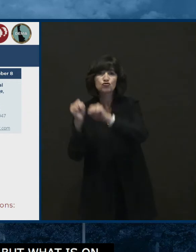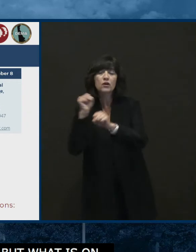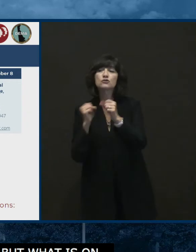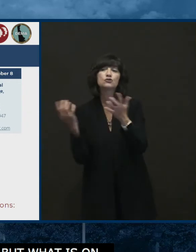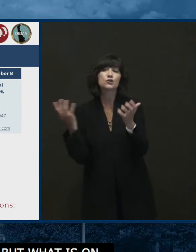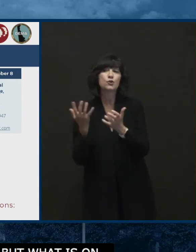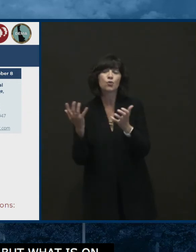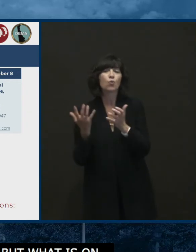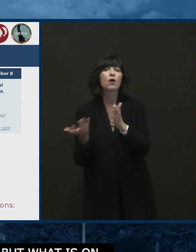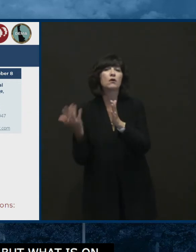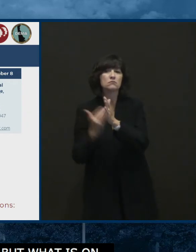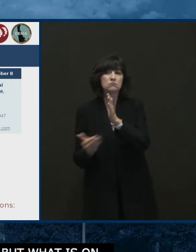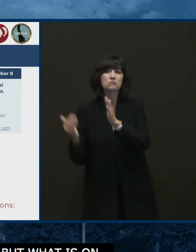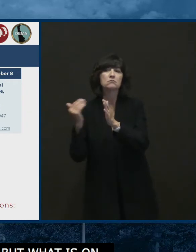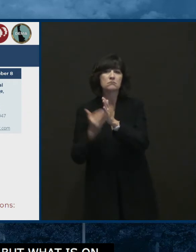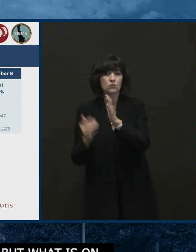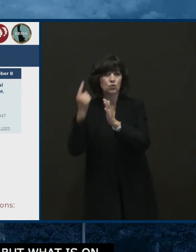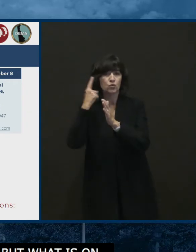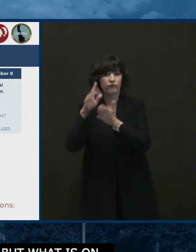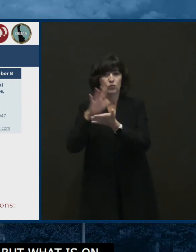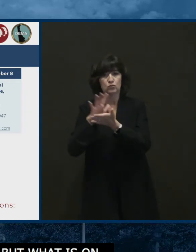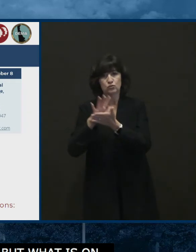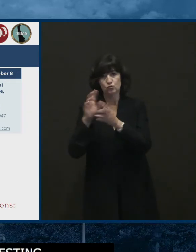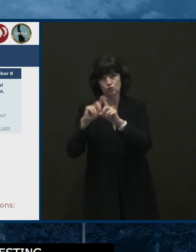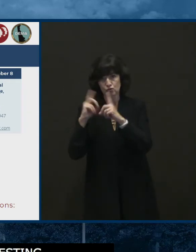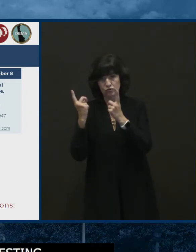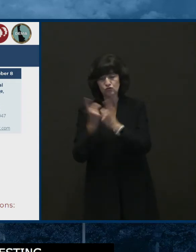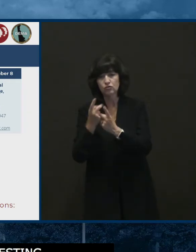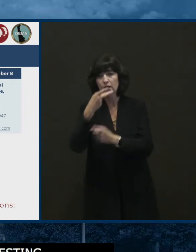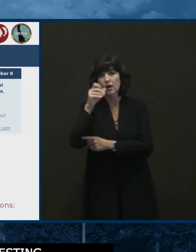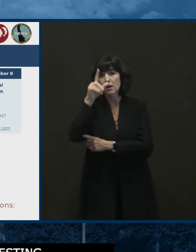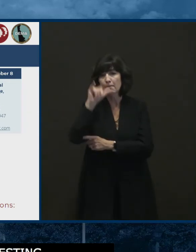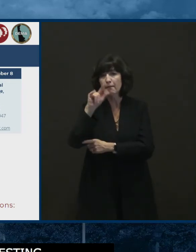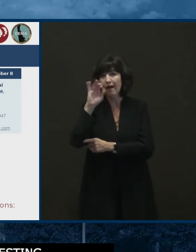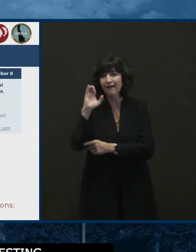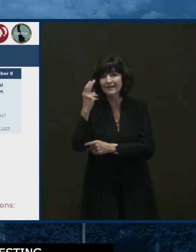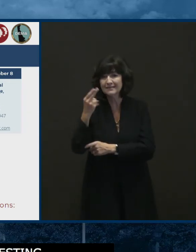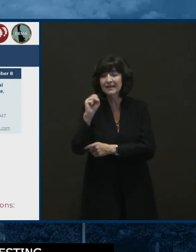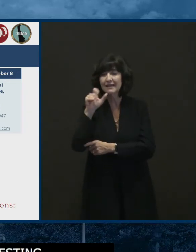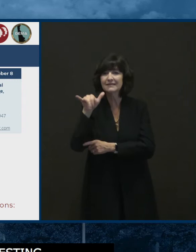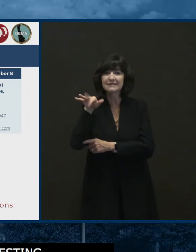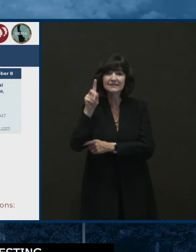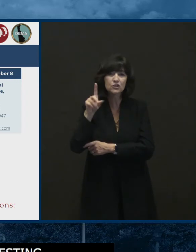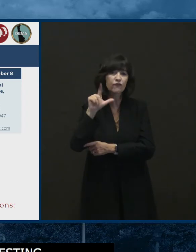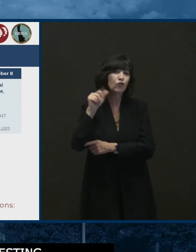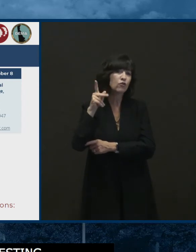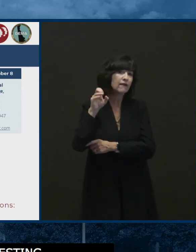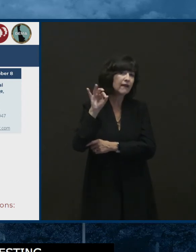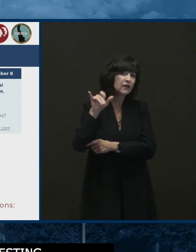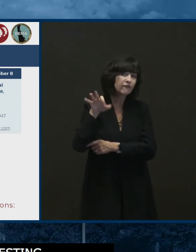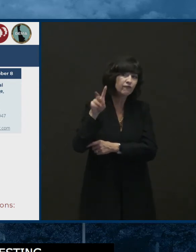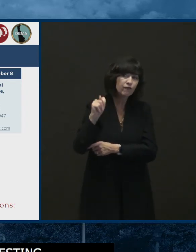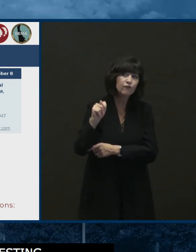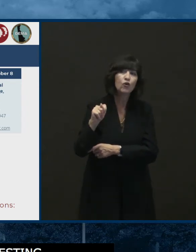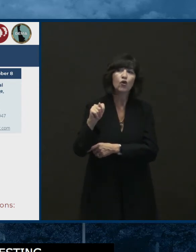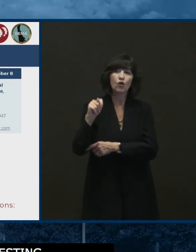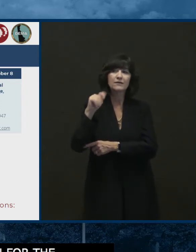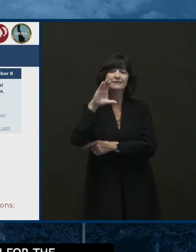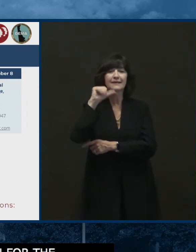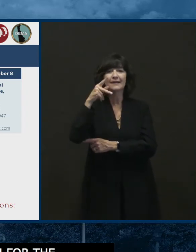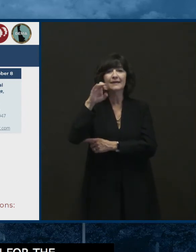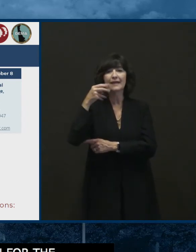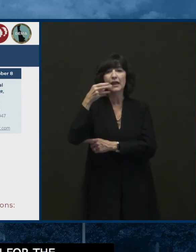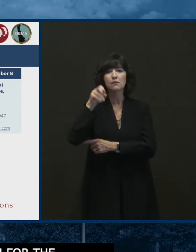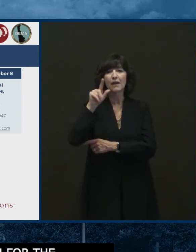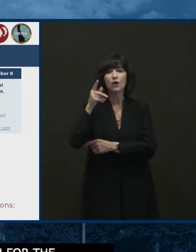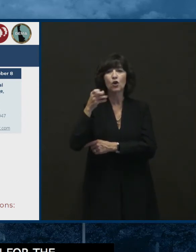reoccurring option for the school district. So Polytech, Seaford, Lake Forest, and Cape Penelope all opened up, as Dr. Bunting